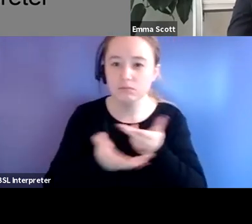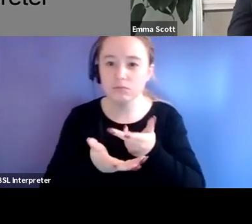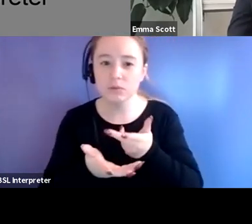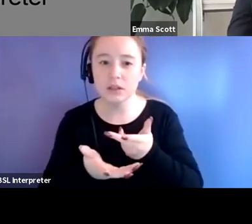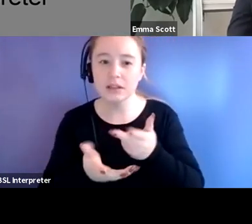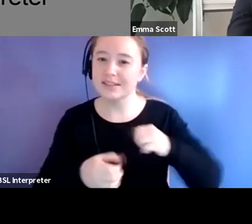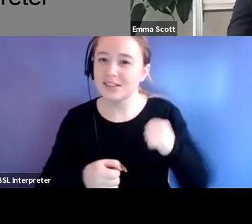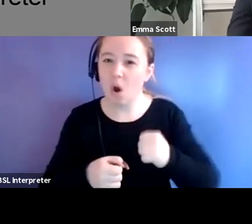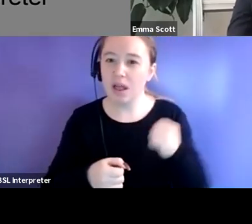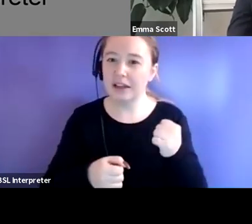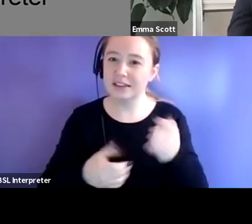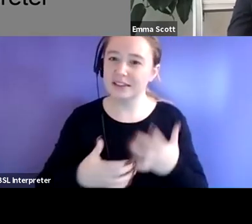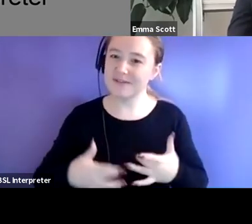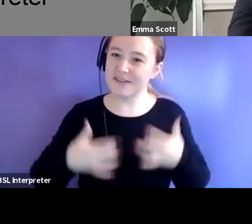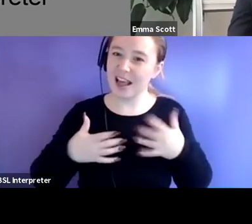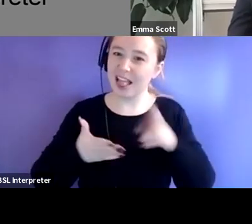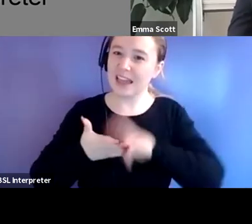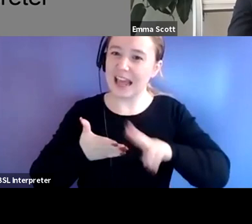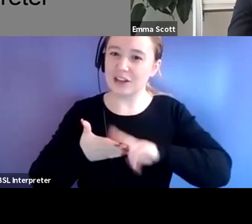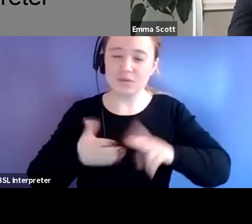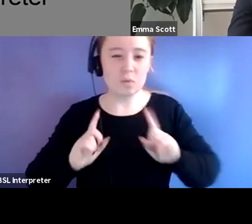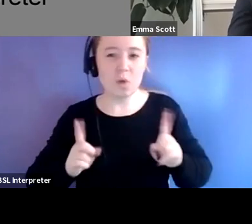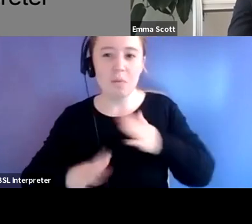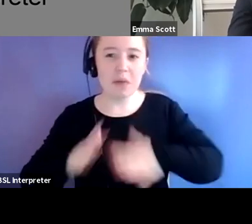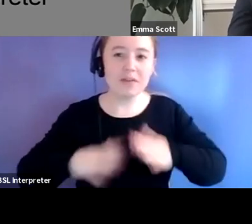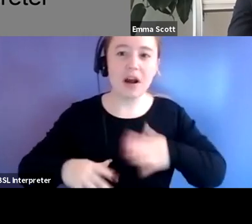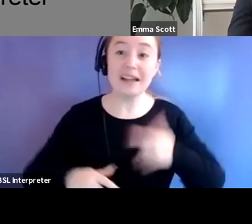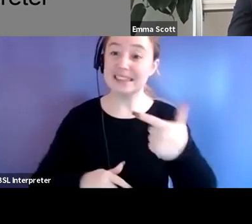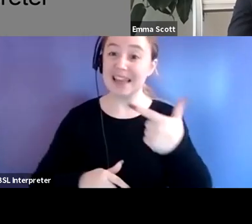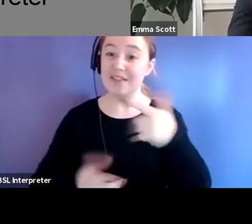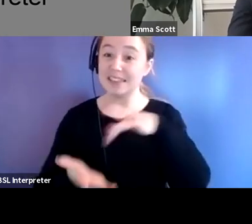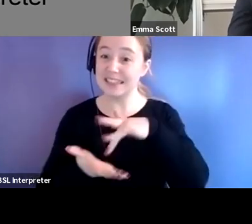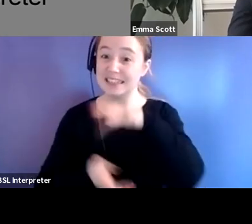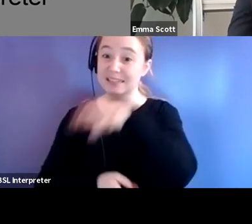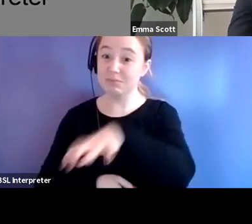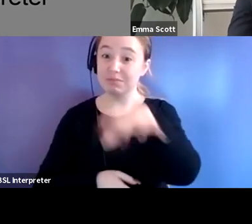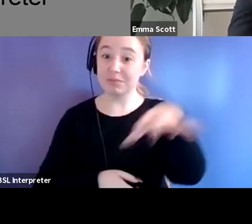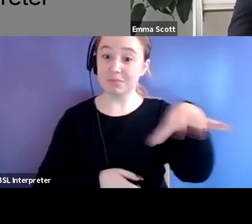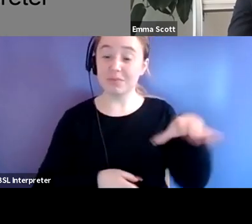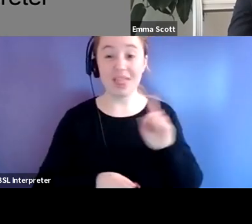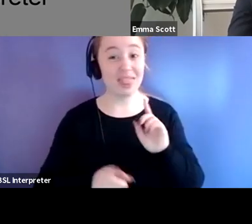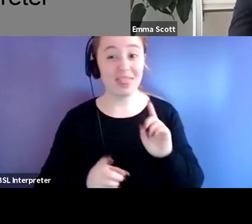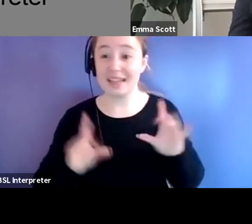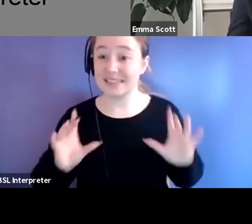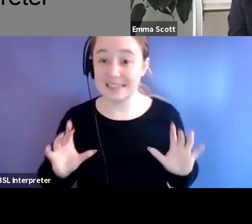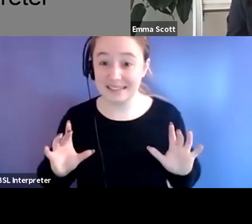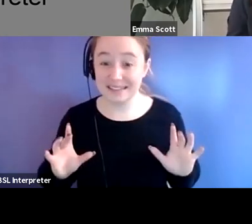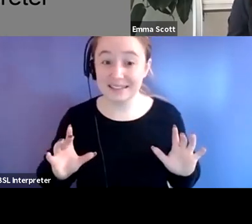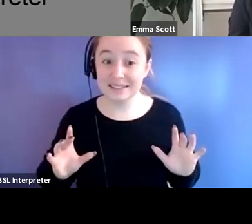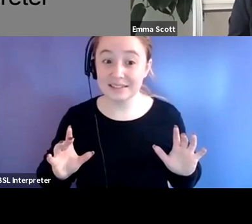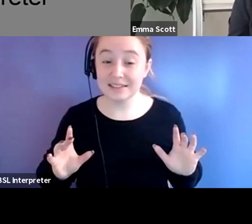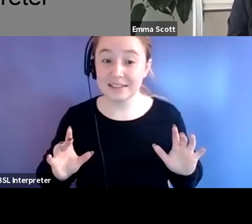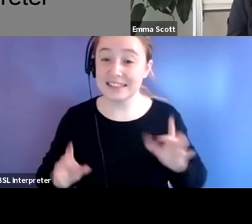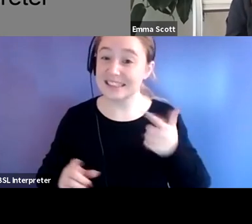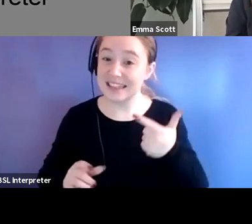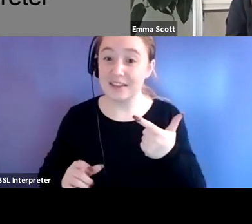of Scotland actually is. And we've only got 7 cities, and arguably a couple of those are large towns. It is